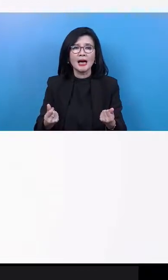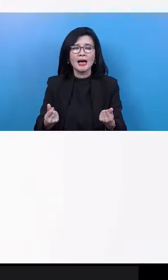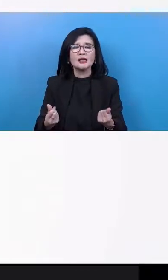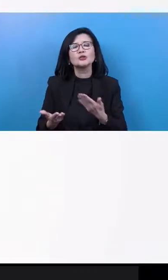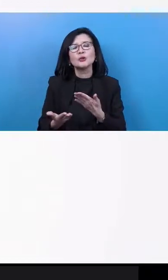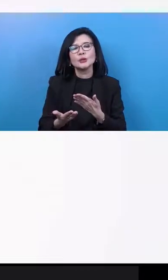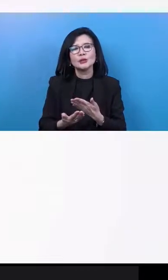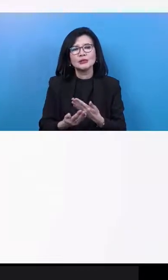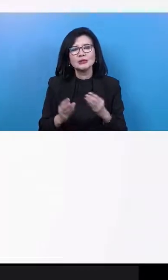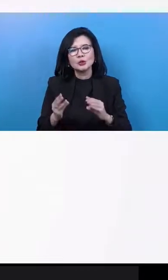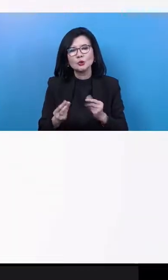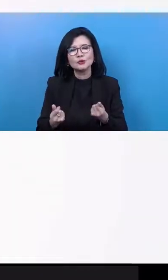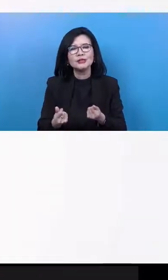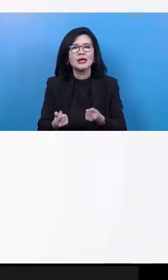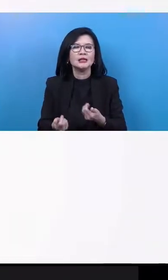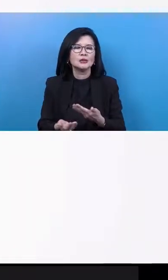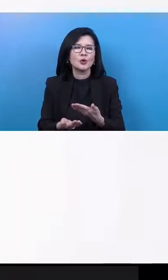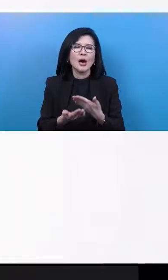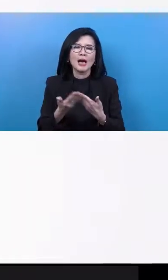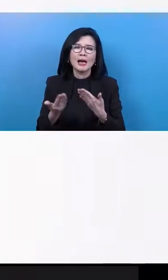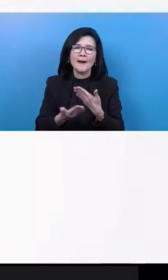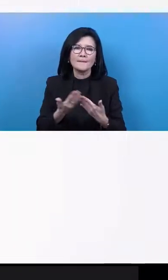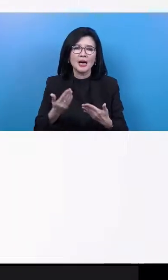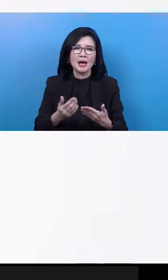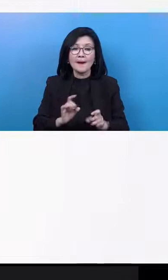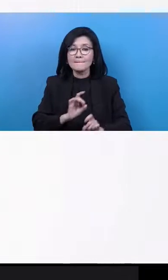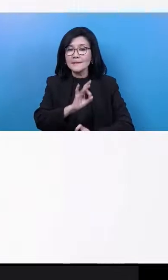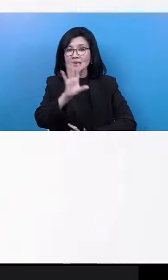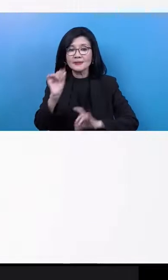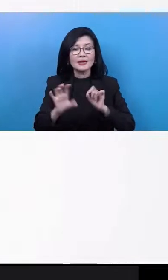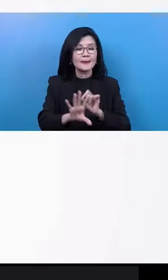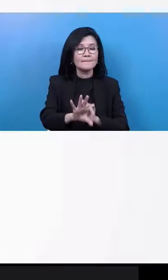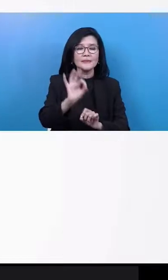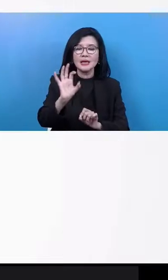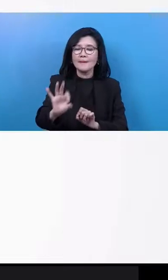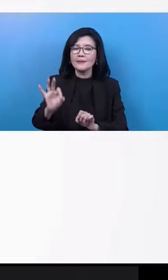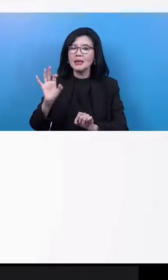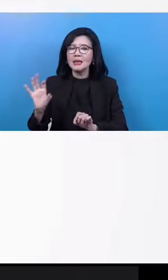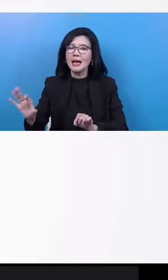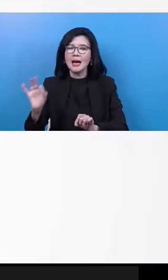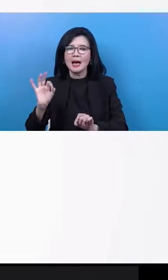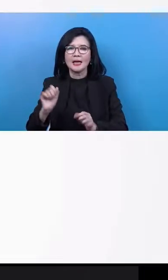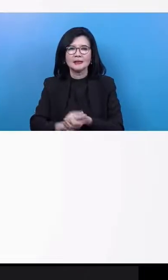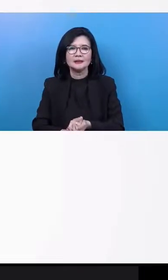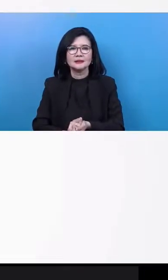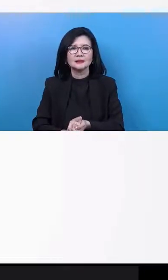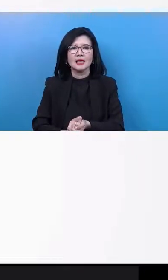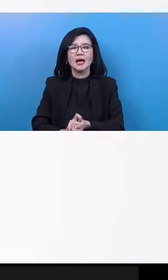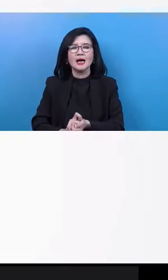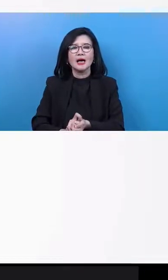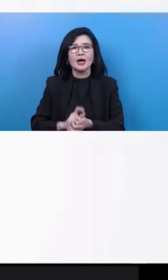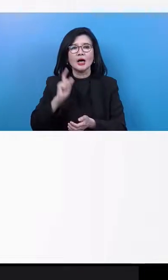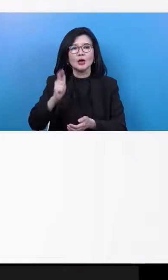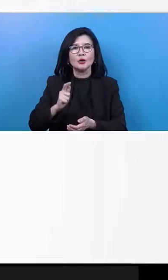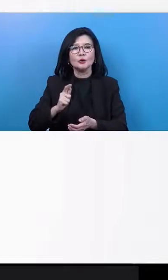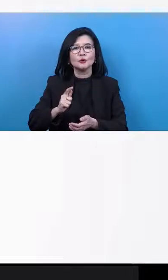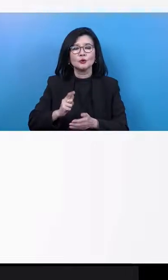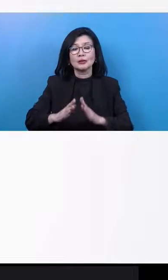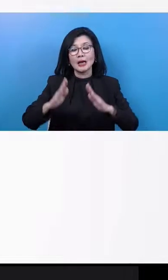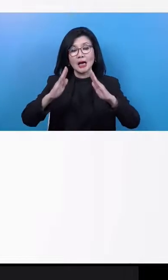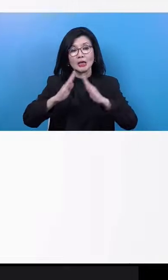or suite of options for communities to draw on or households to draw on, and they rely on that for